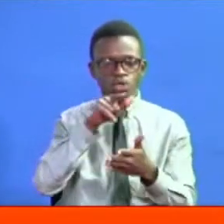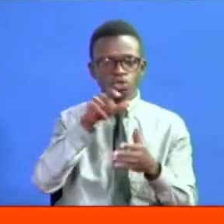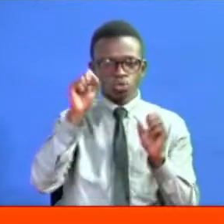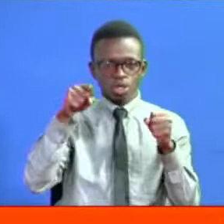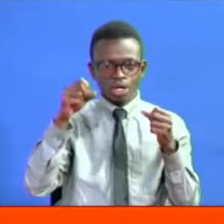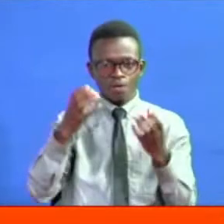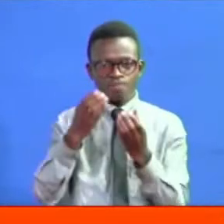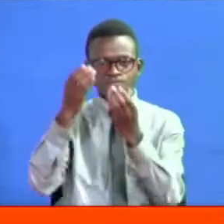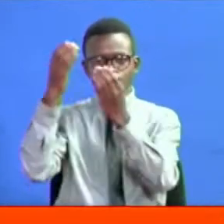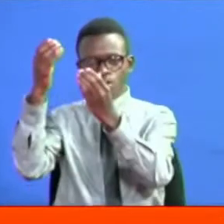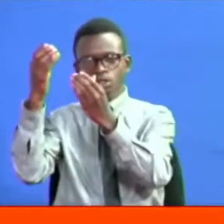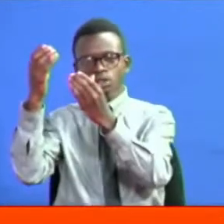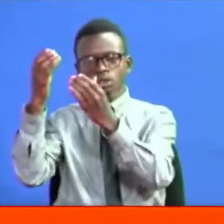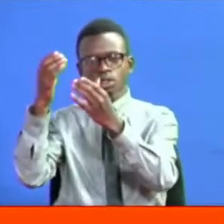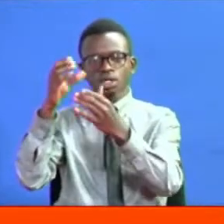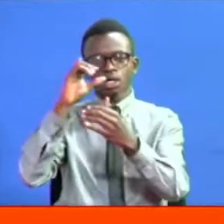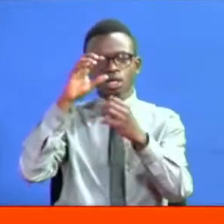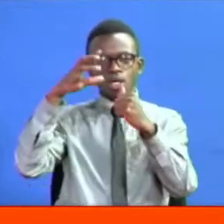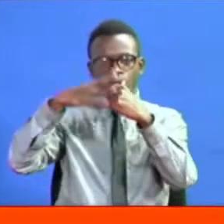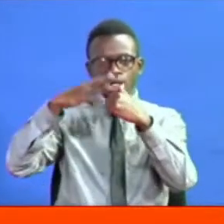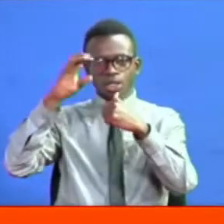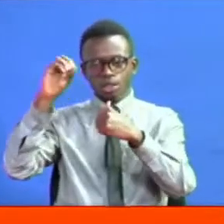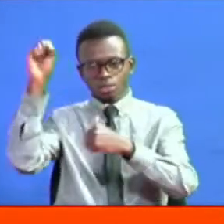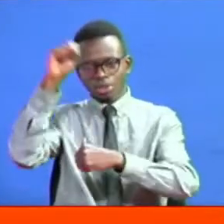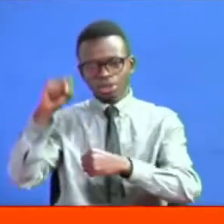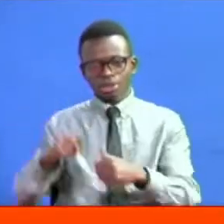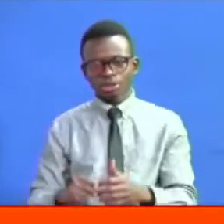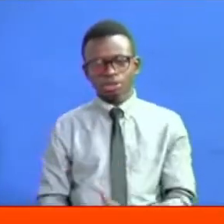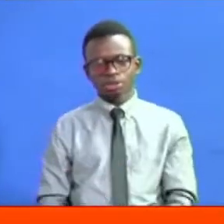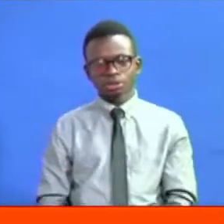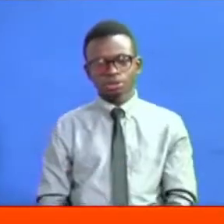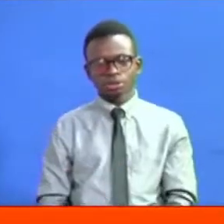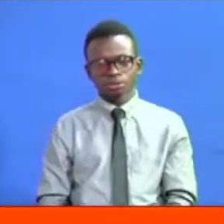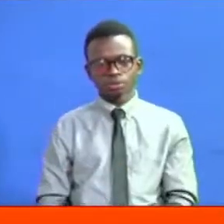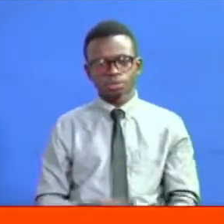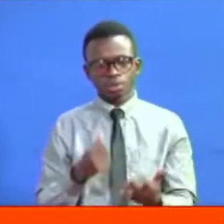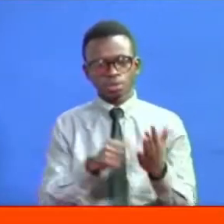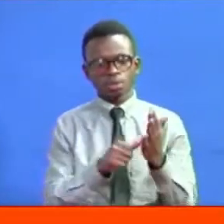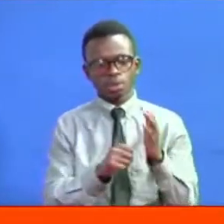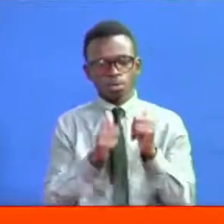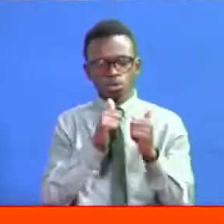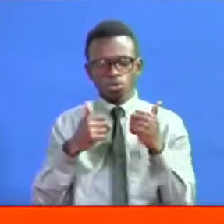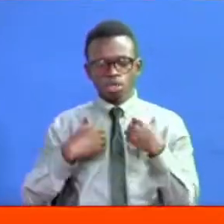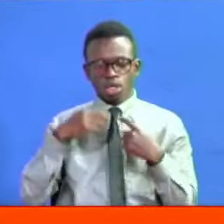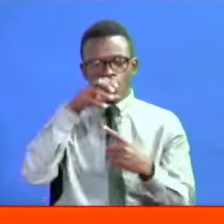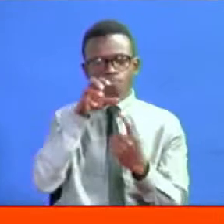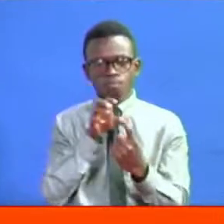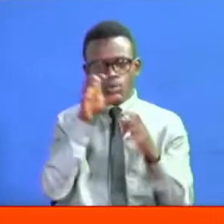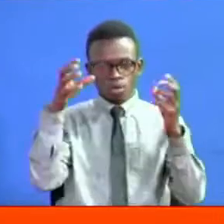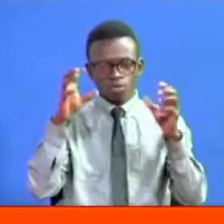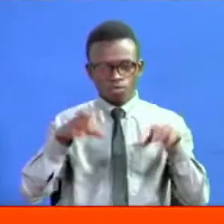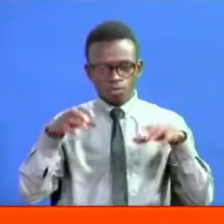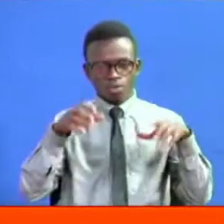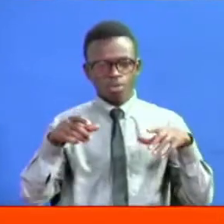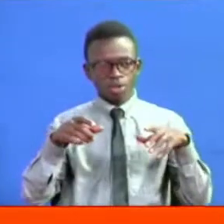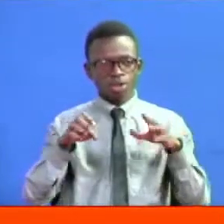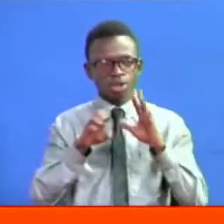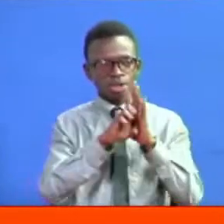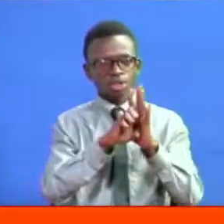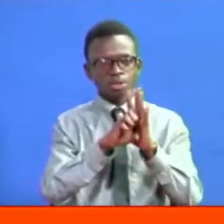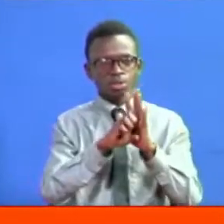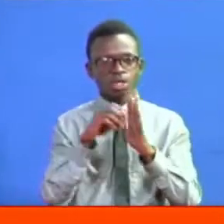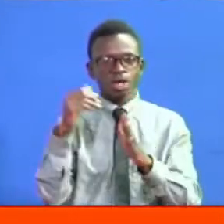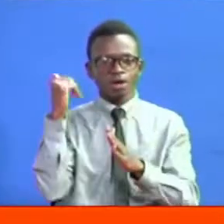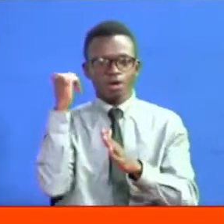that because they will be grayed out. The challenges facing broccoli farming are the invention of pests such